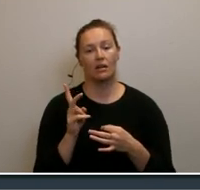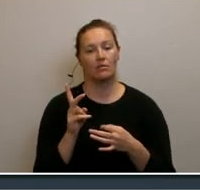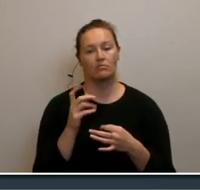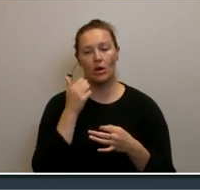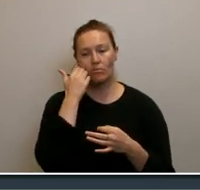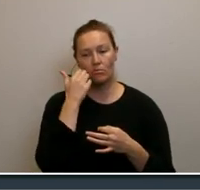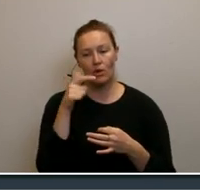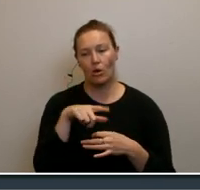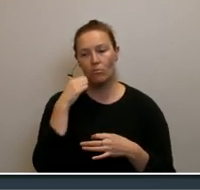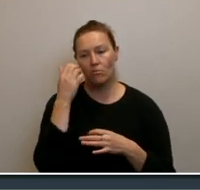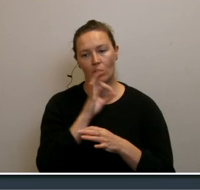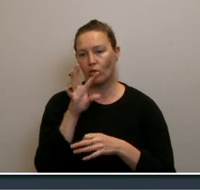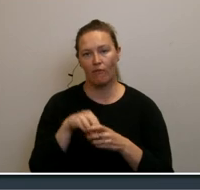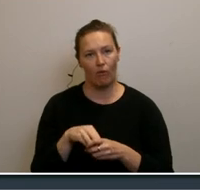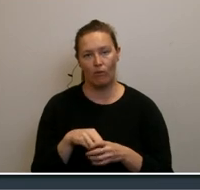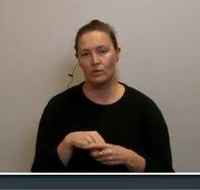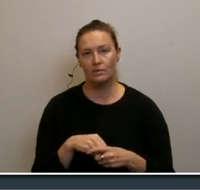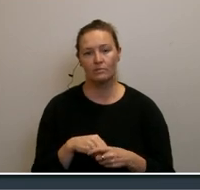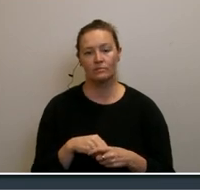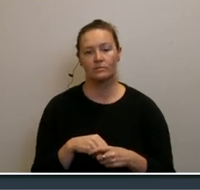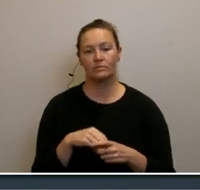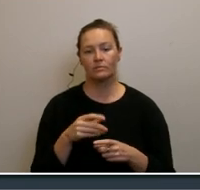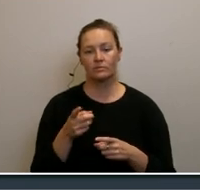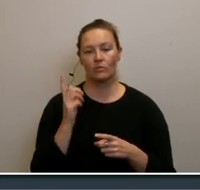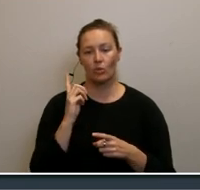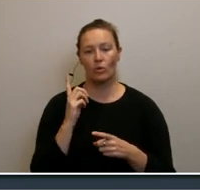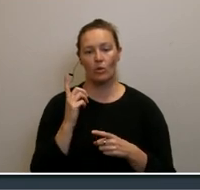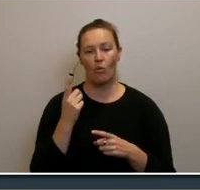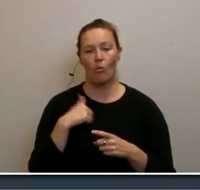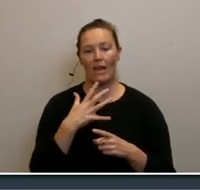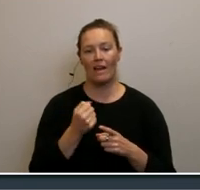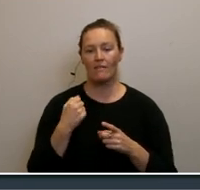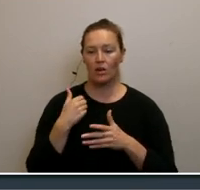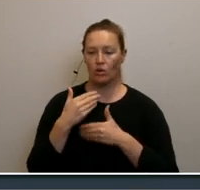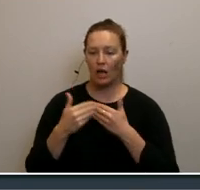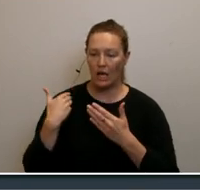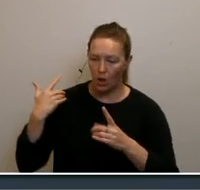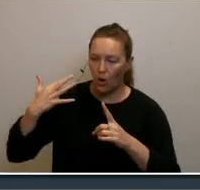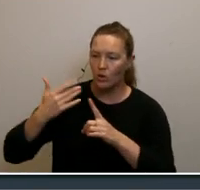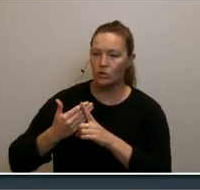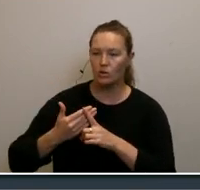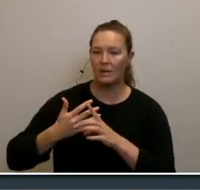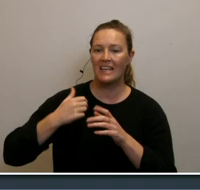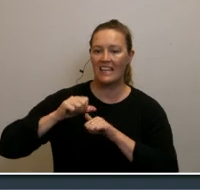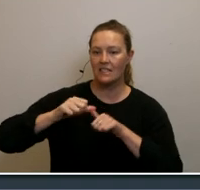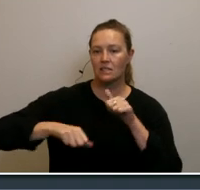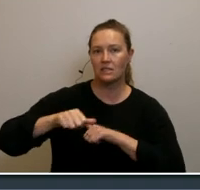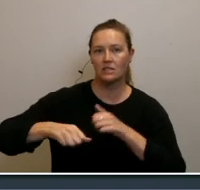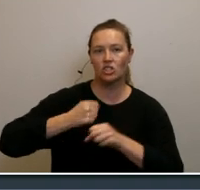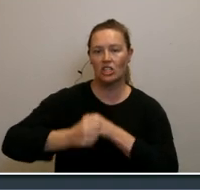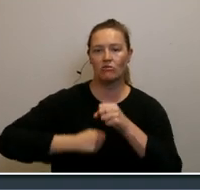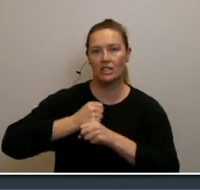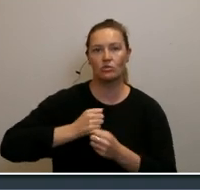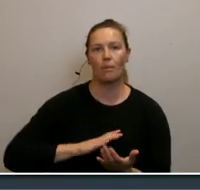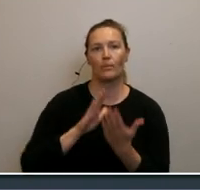mana whenua. As mana whenua, we hold a long-term intergenerational approach that would be better supported,